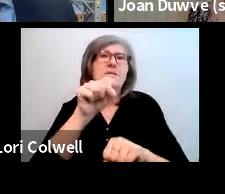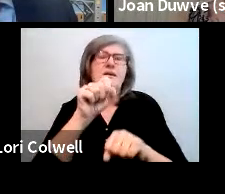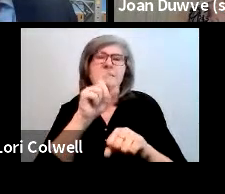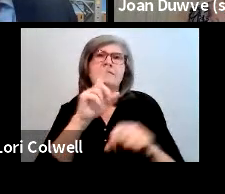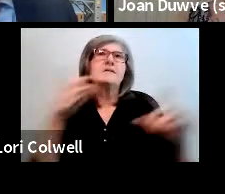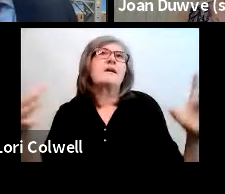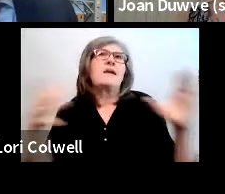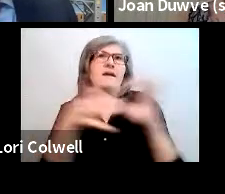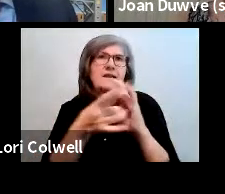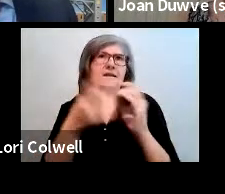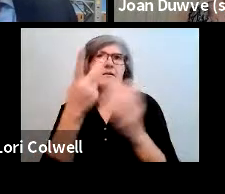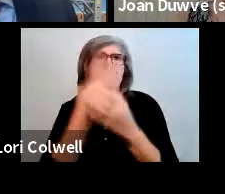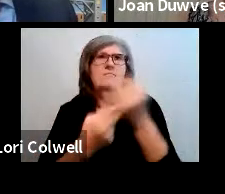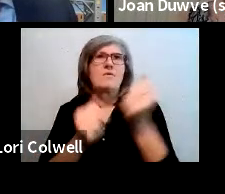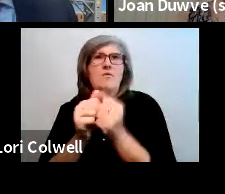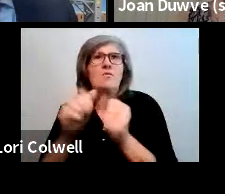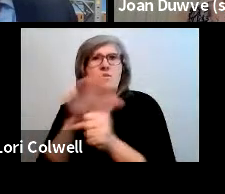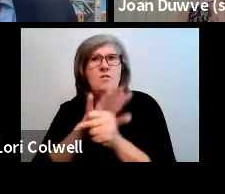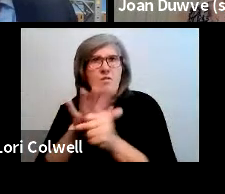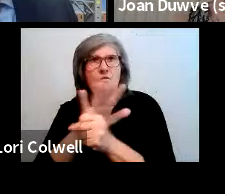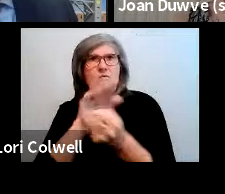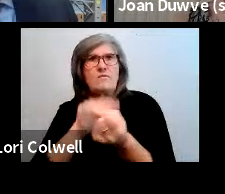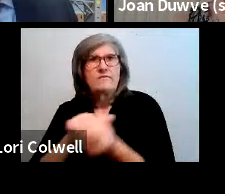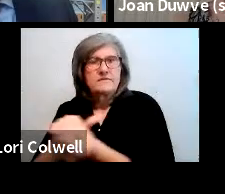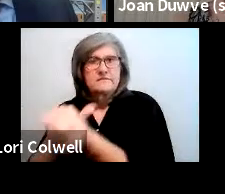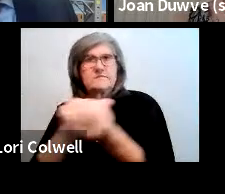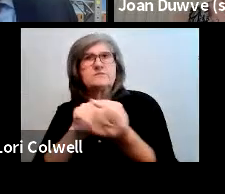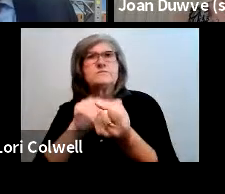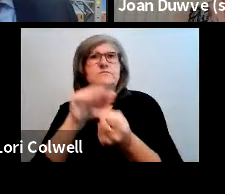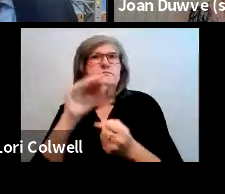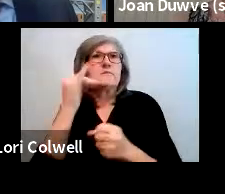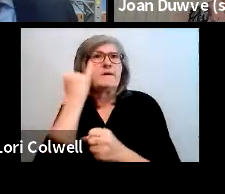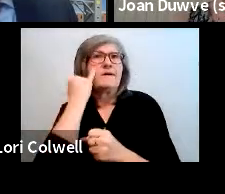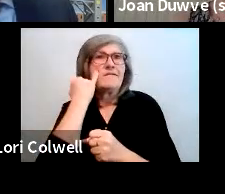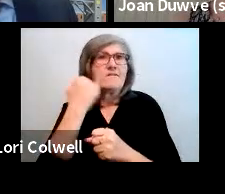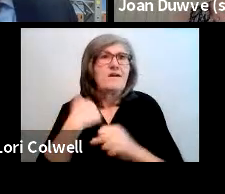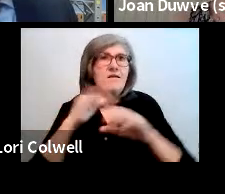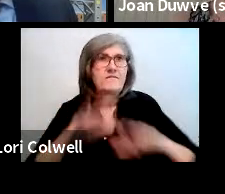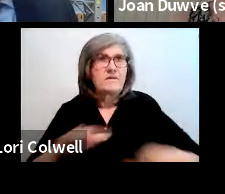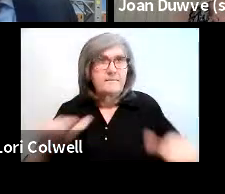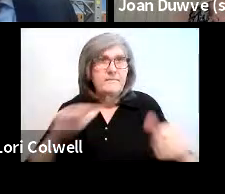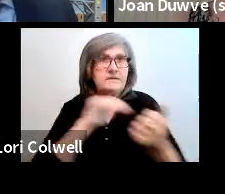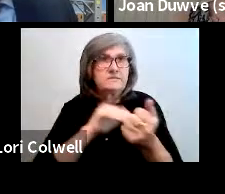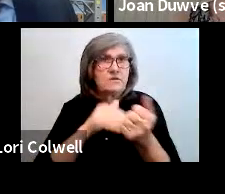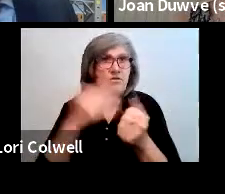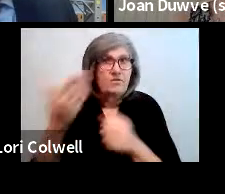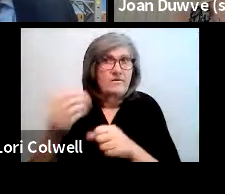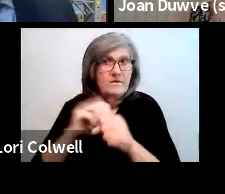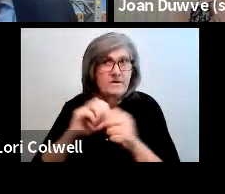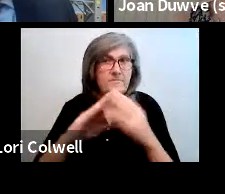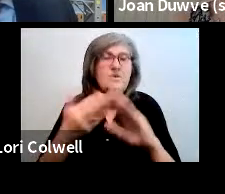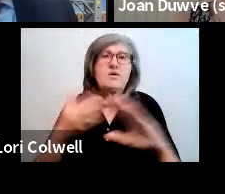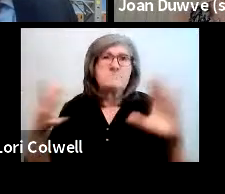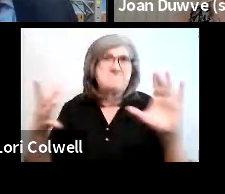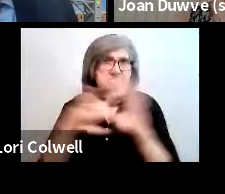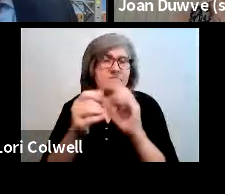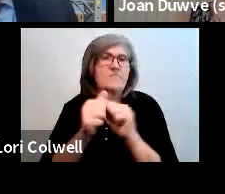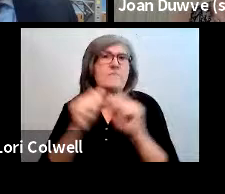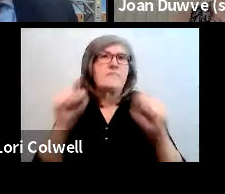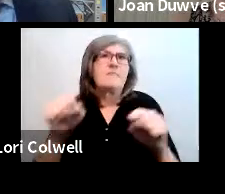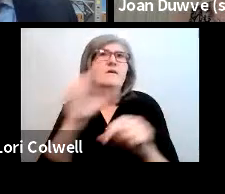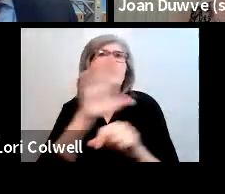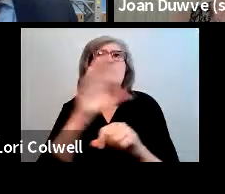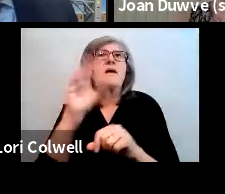both with their local family physicians, if they happen to have pediatricians in their community, and then their county